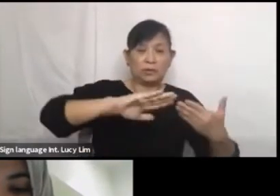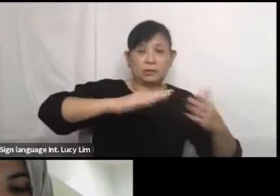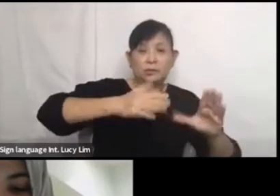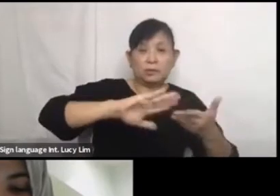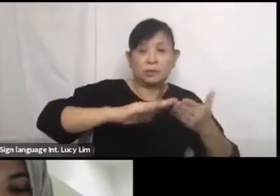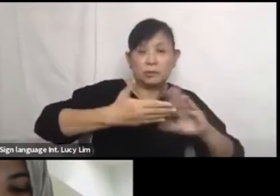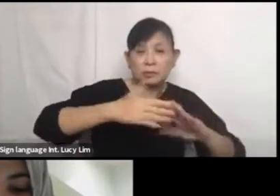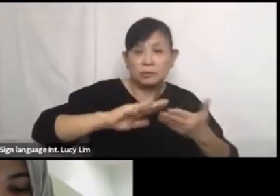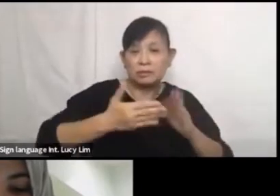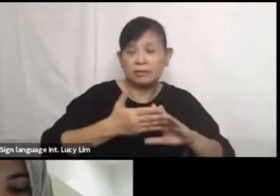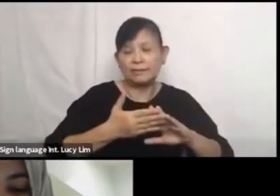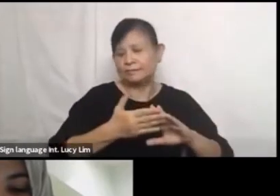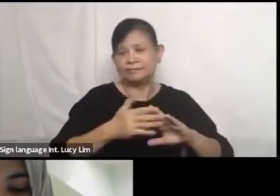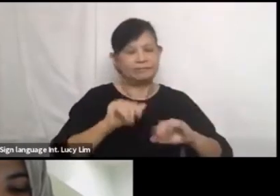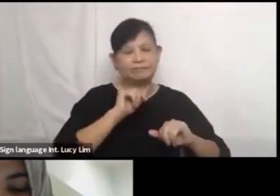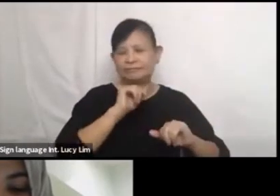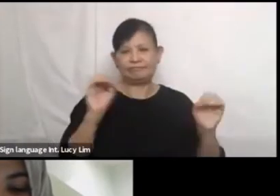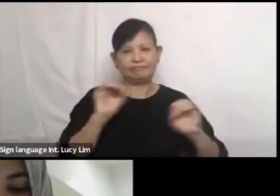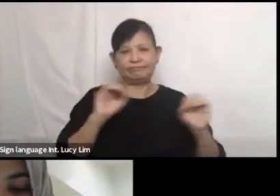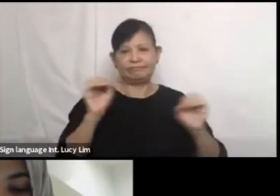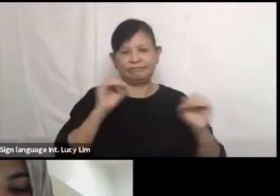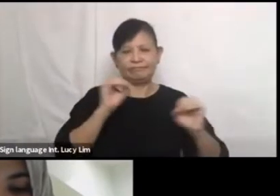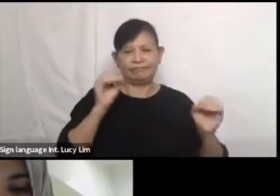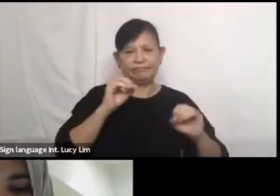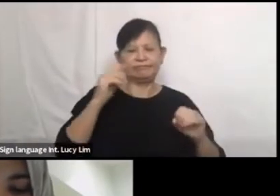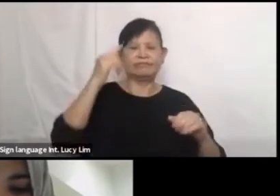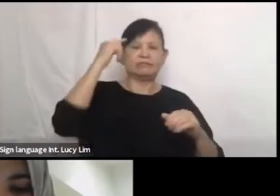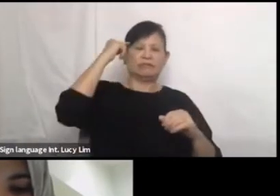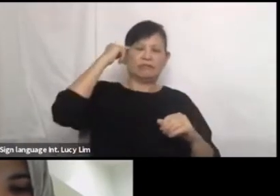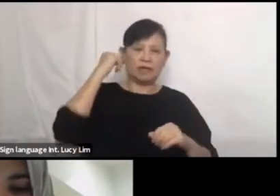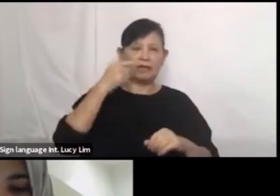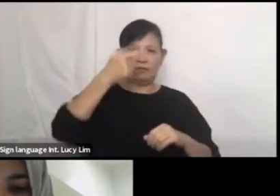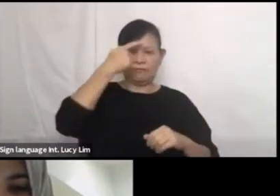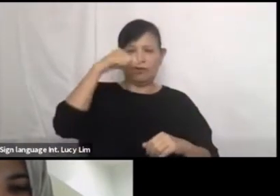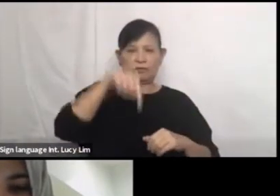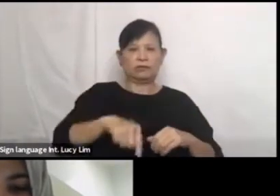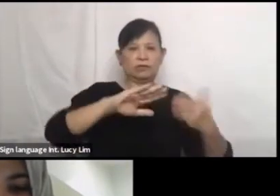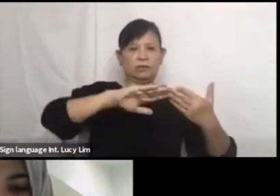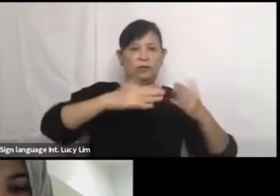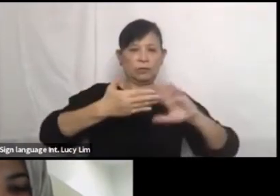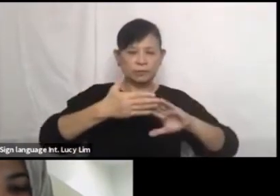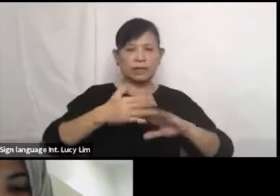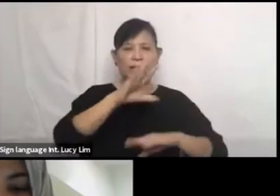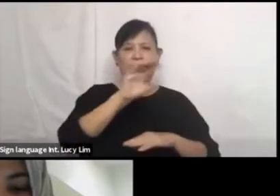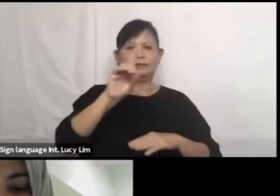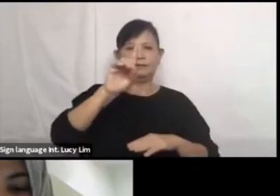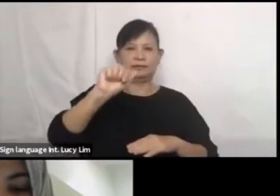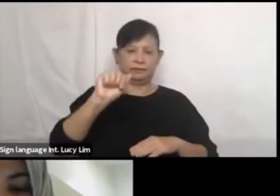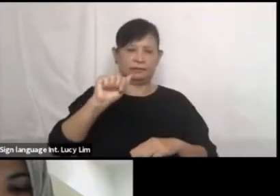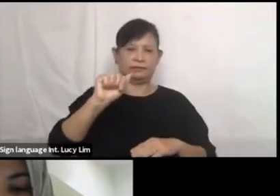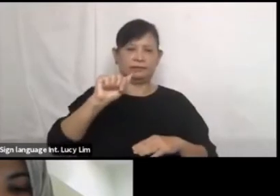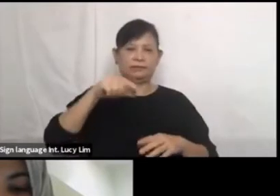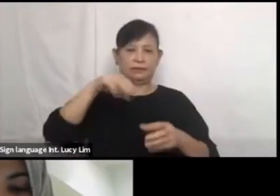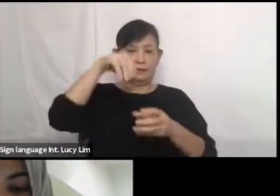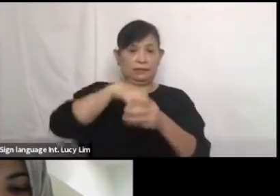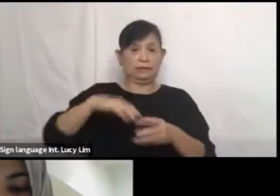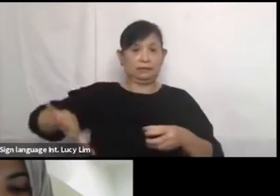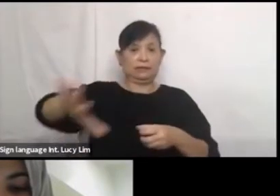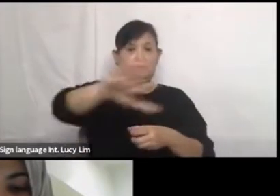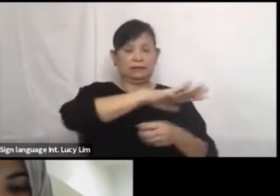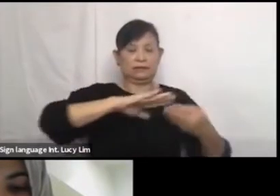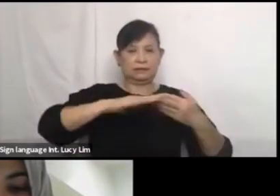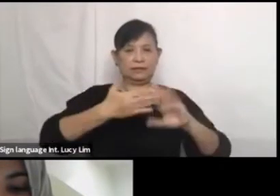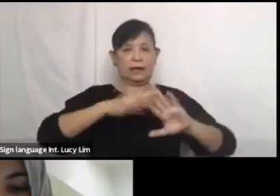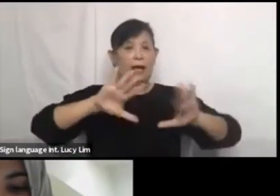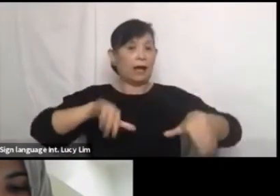considered, there's not much consideration to the nature of the community and the people with disabilities that are in the community, and how can these